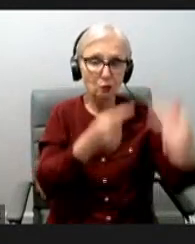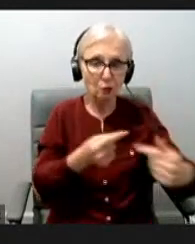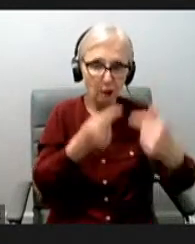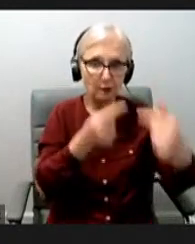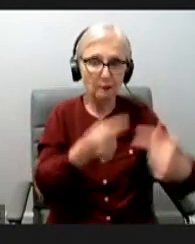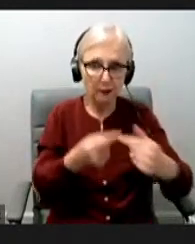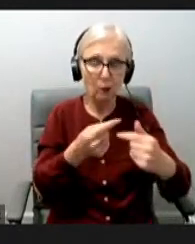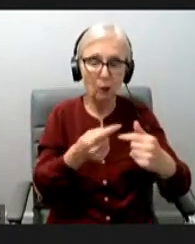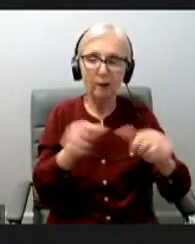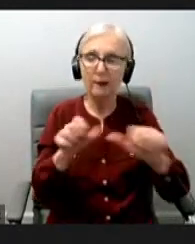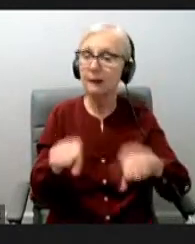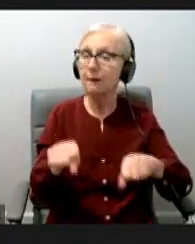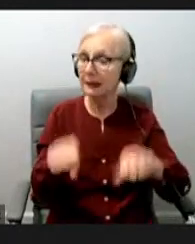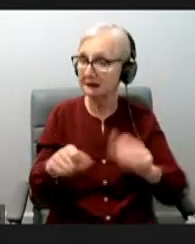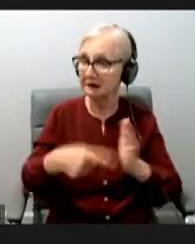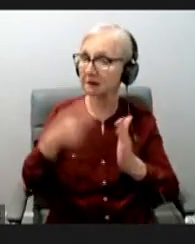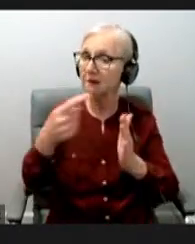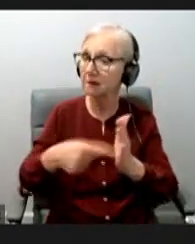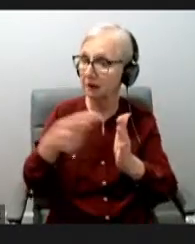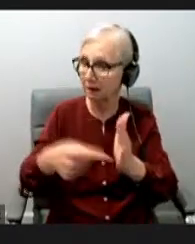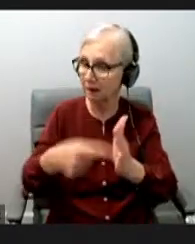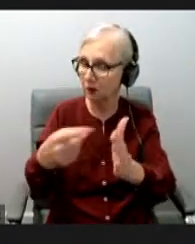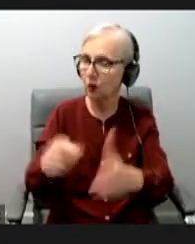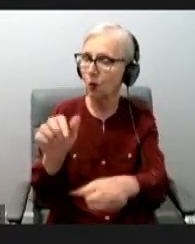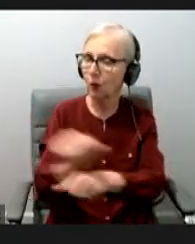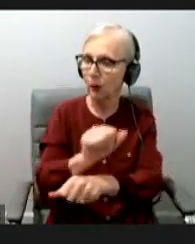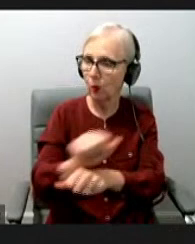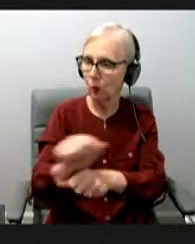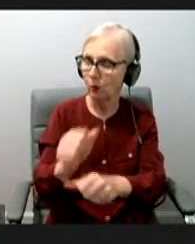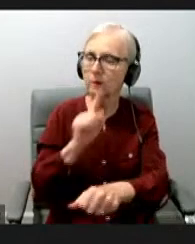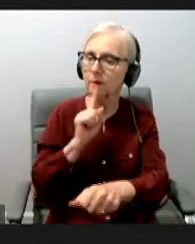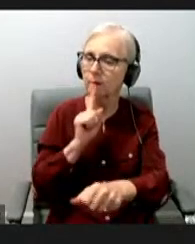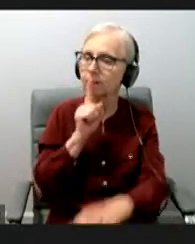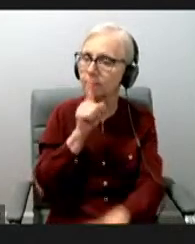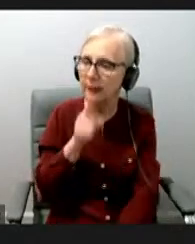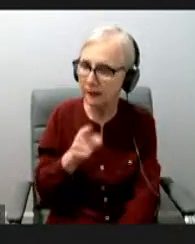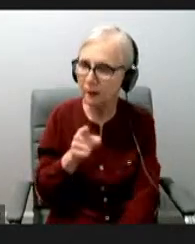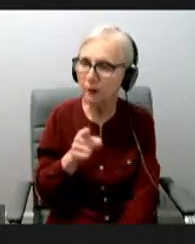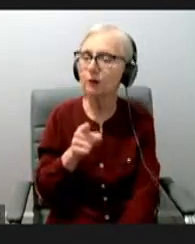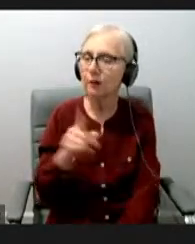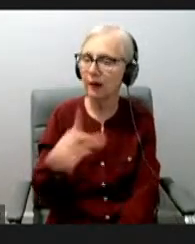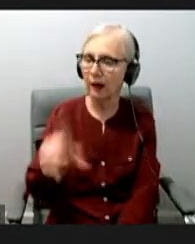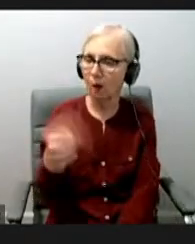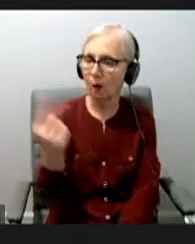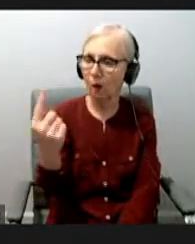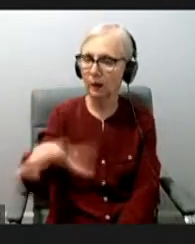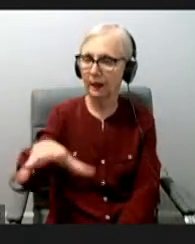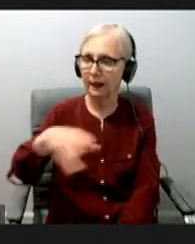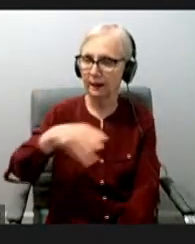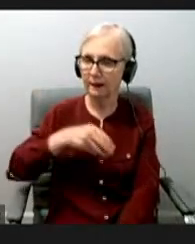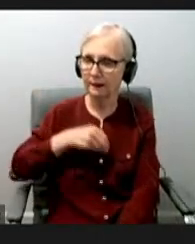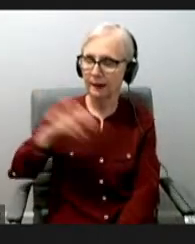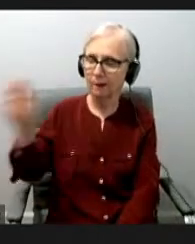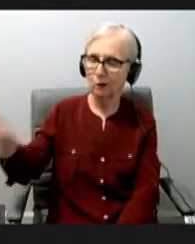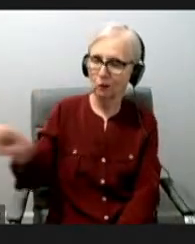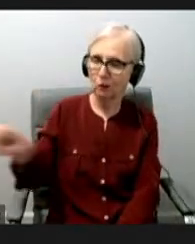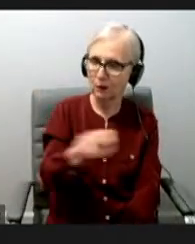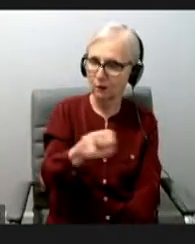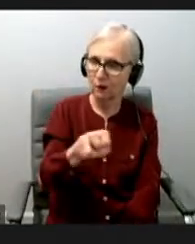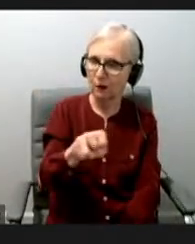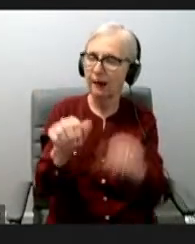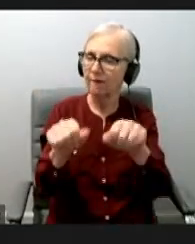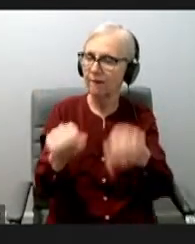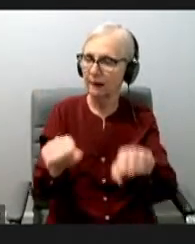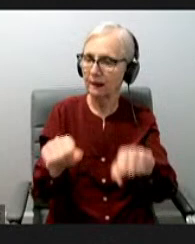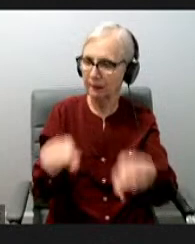from time to time. And they are really working to ensure that, they only accept transfers that they have the capability and the capacity